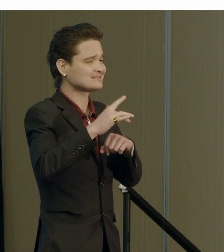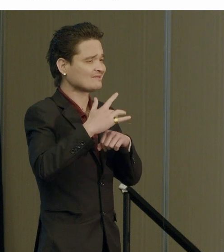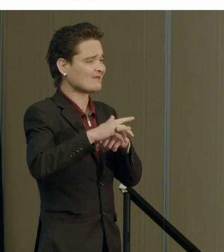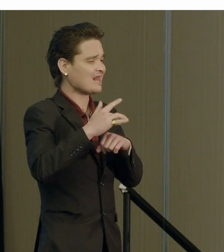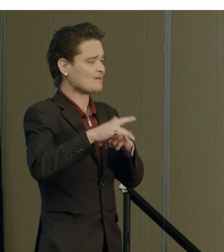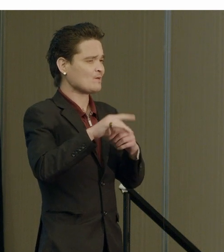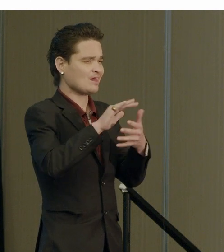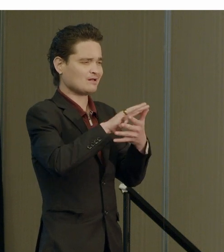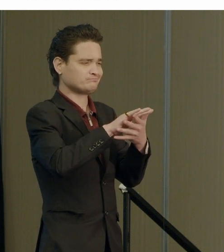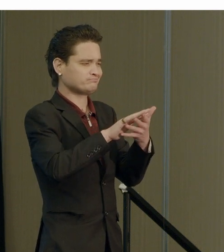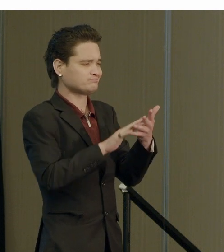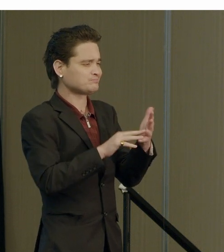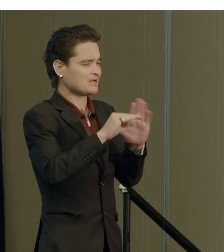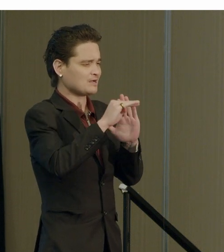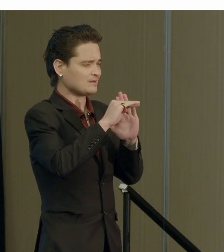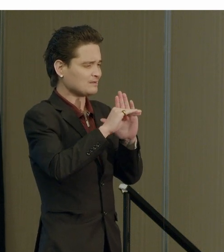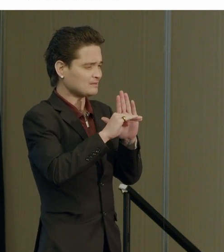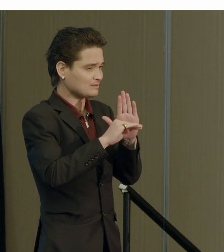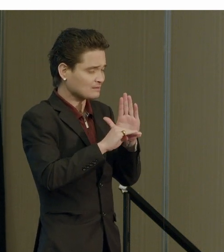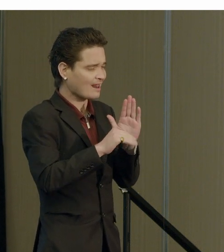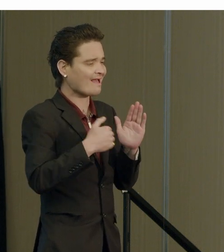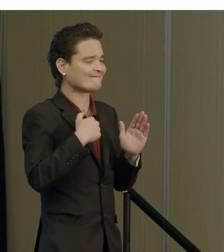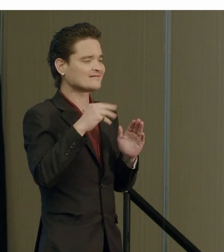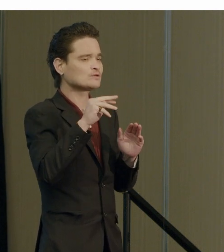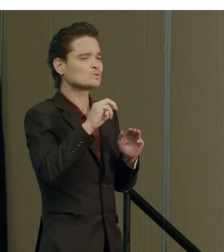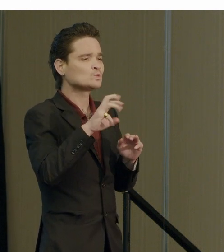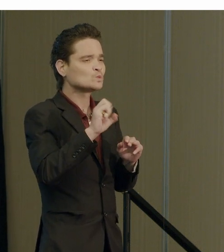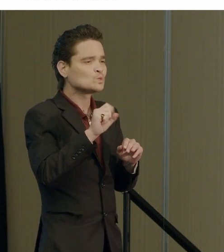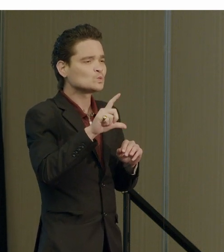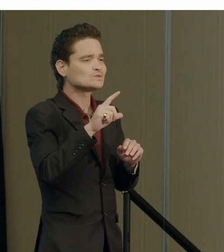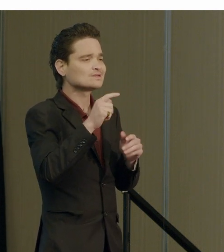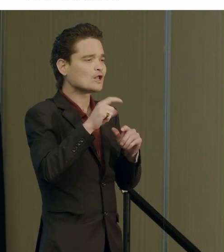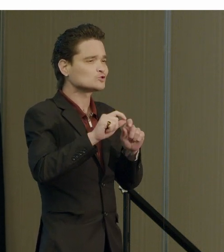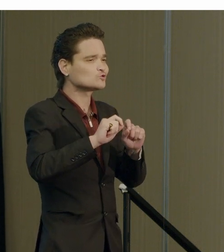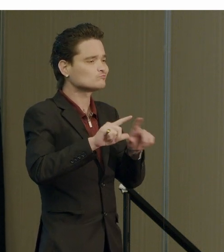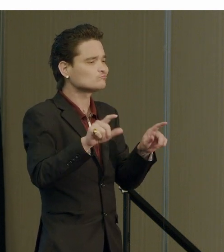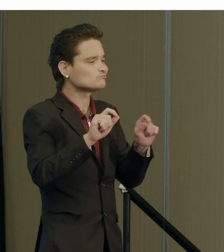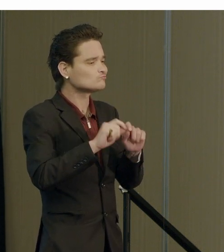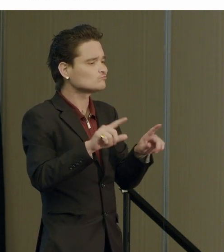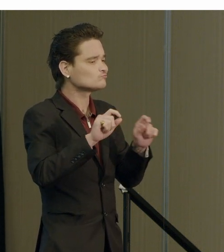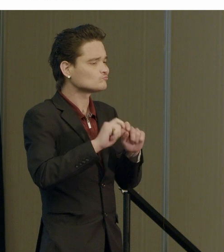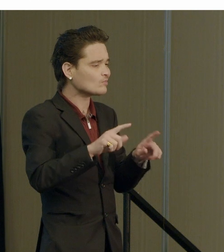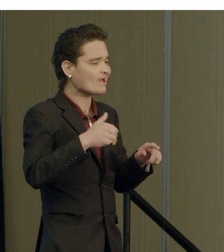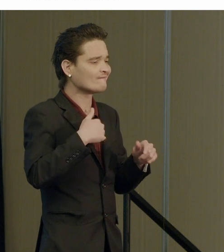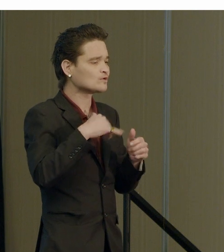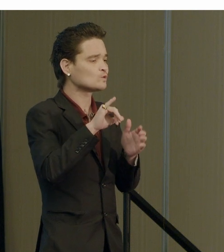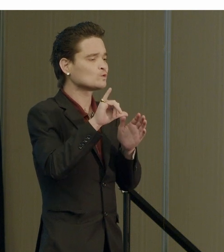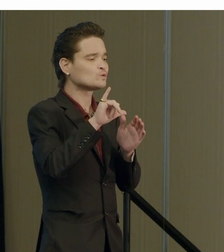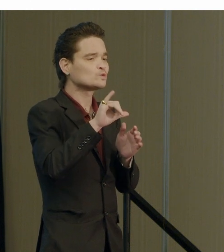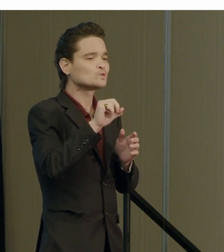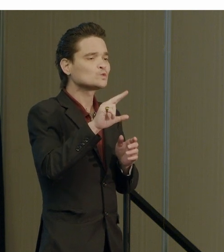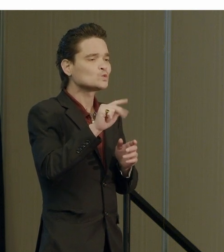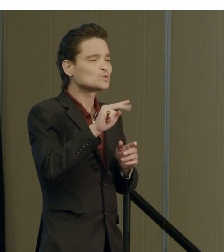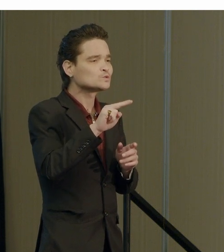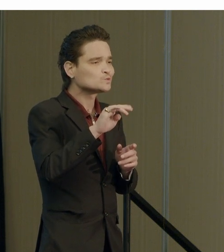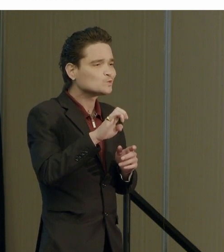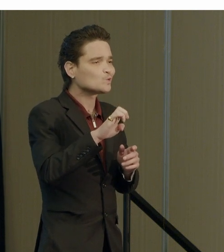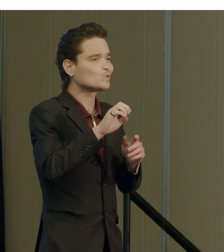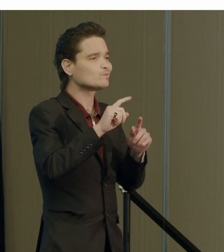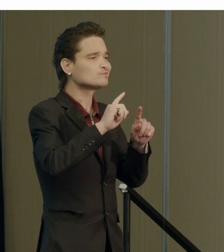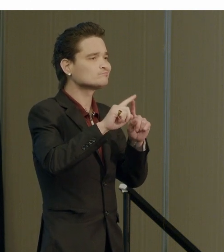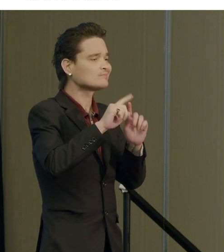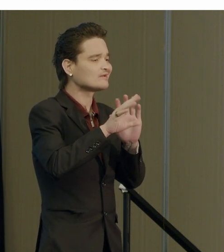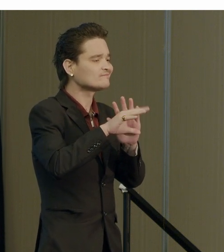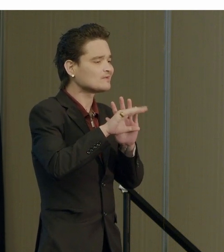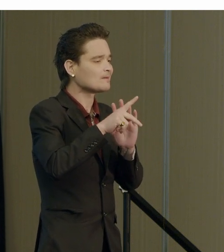stay updated with everything going on. We've also got a really great YouTube playlist. We've got these nice videos that walk you through new features, show you how to use them. Highly